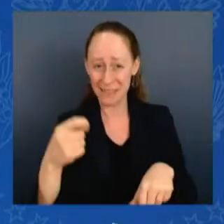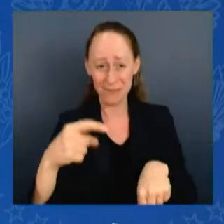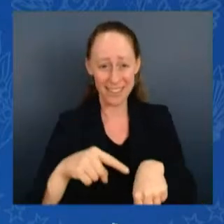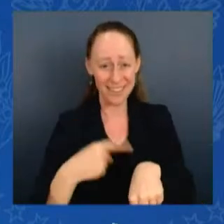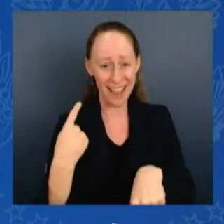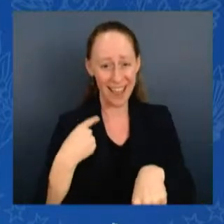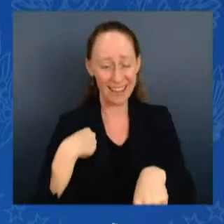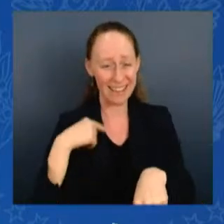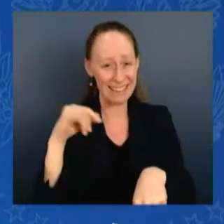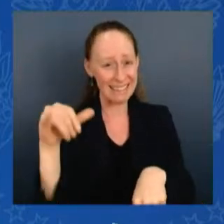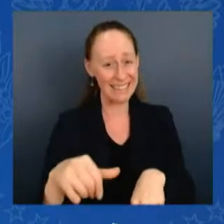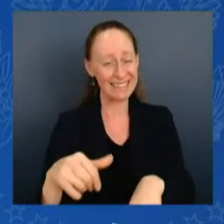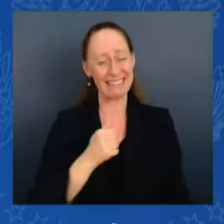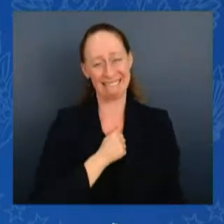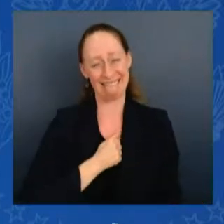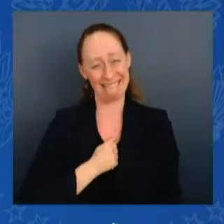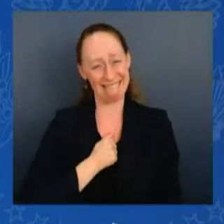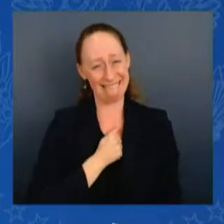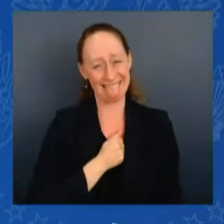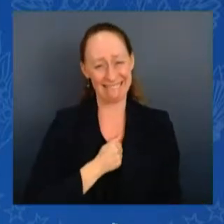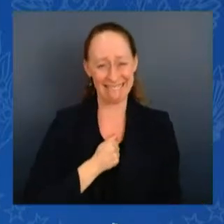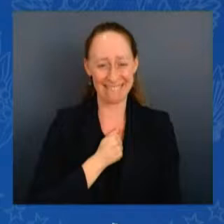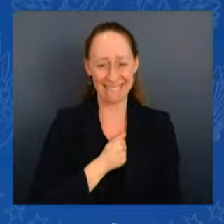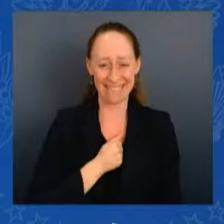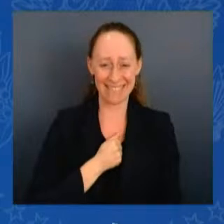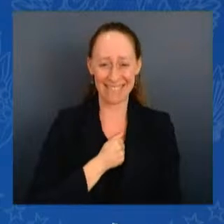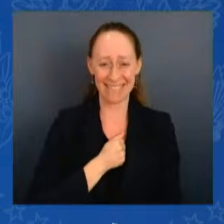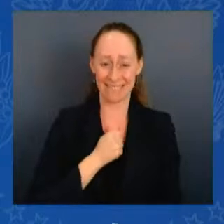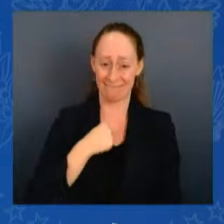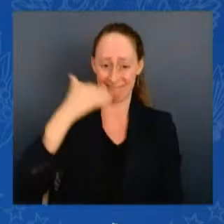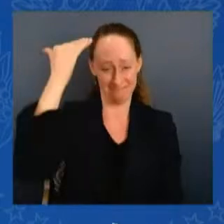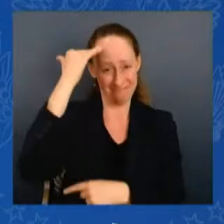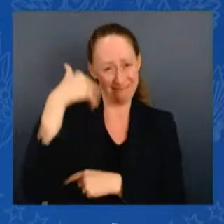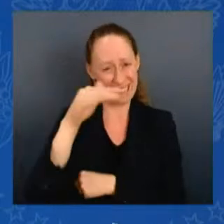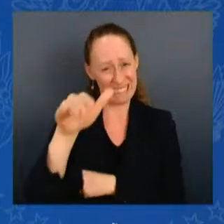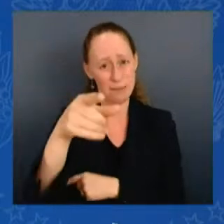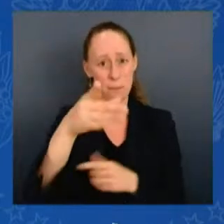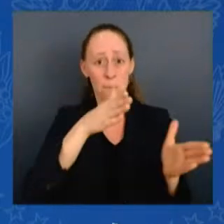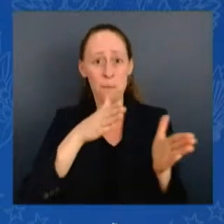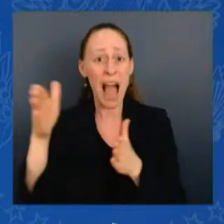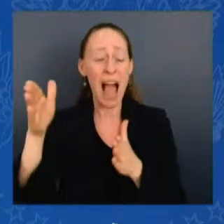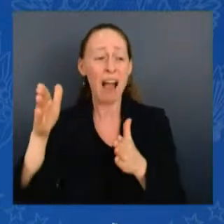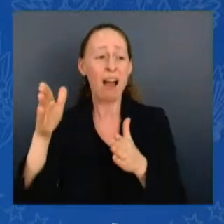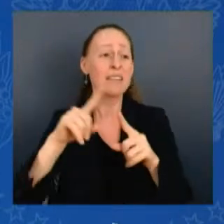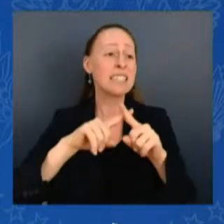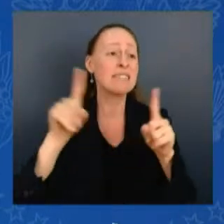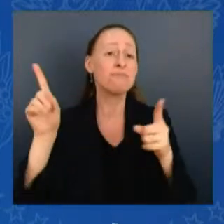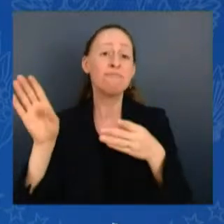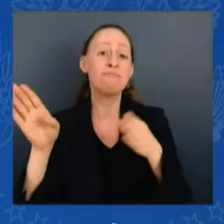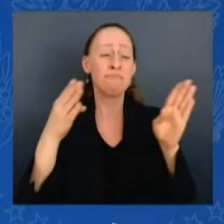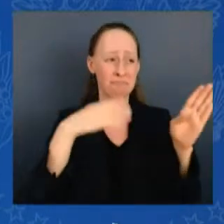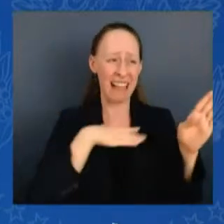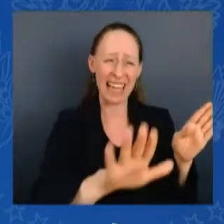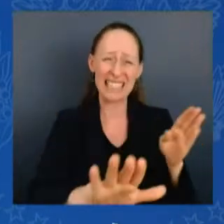And you put your own plans on hold. When the Russian war in Ukraine began, you didn't